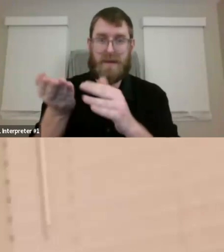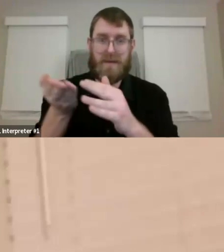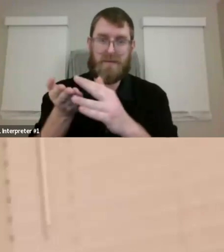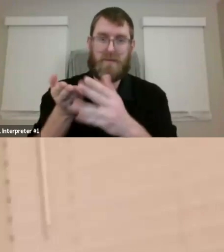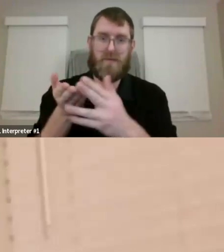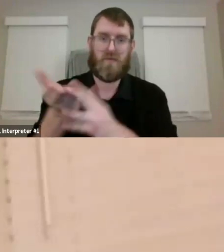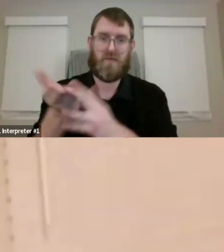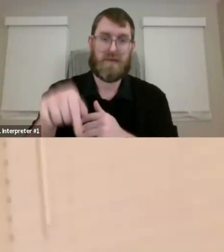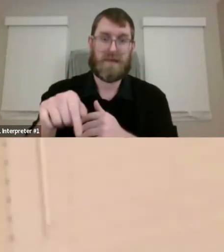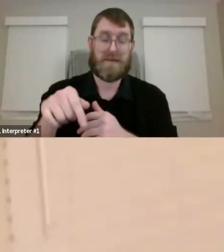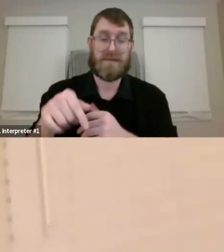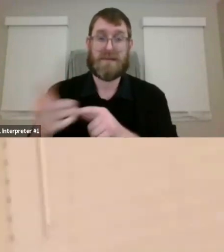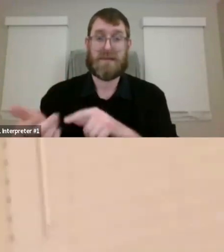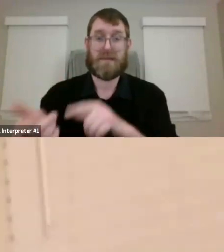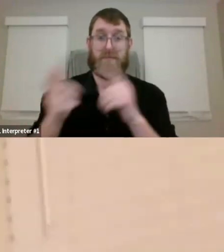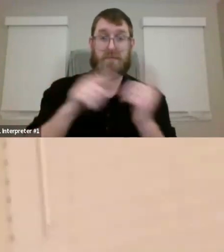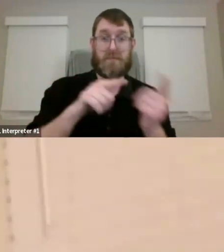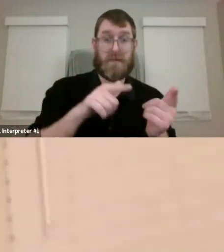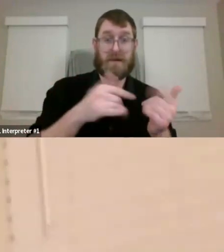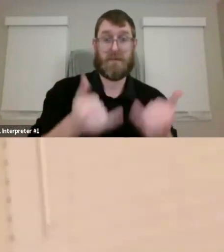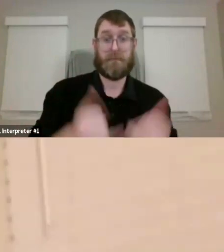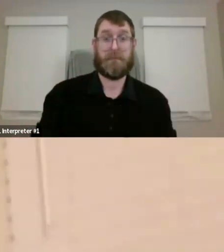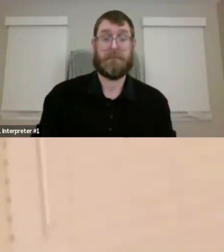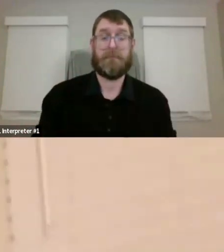back over to Melissa and Margie.